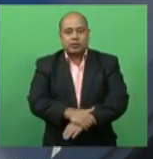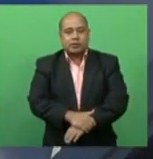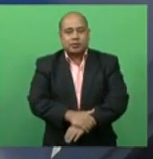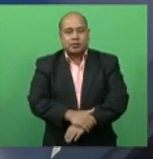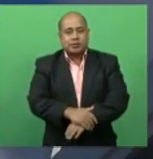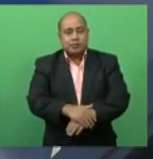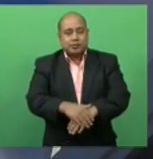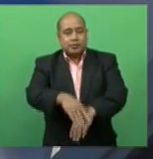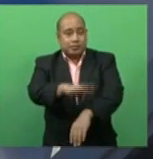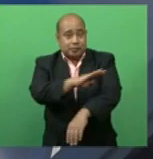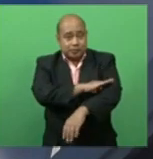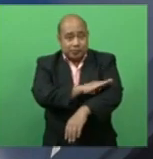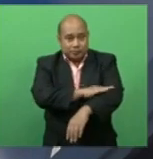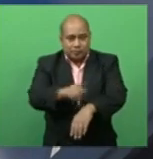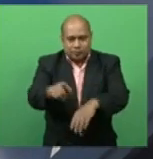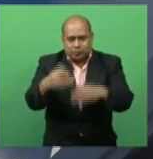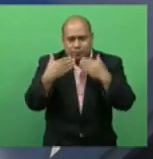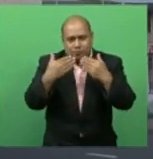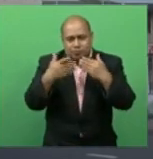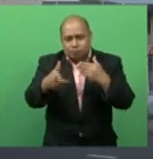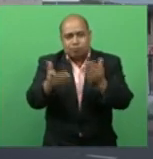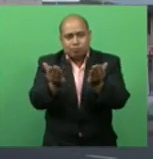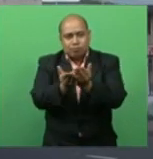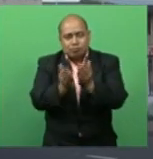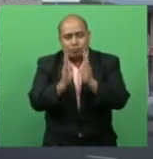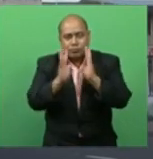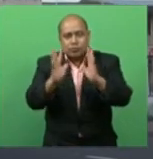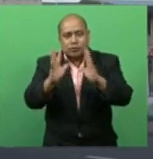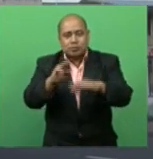And PM extends Ramadan greetings.